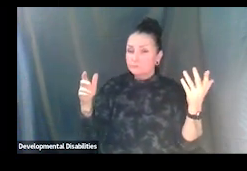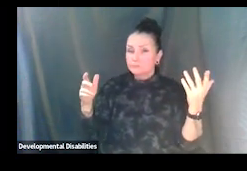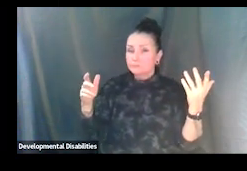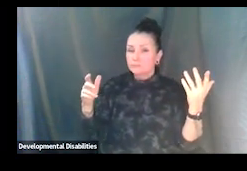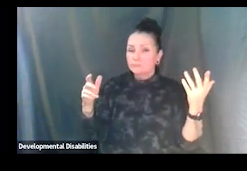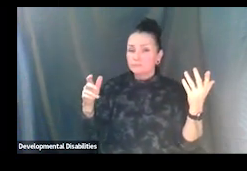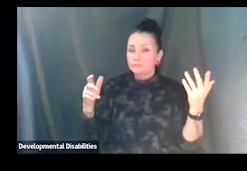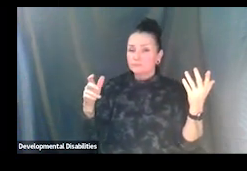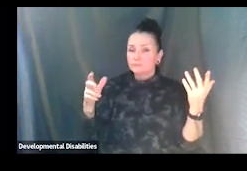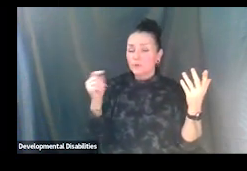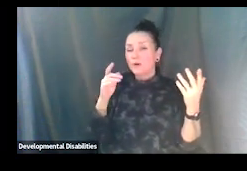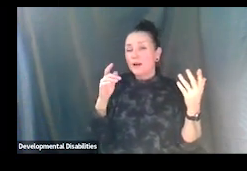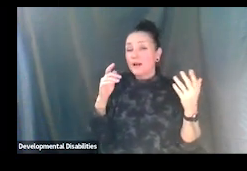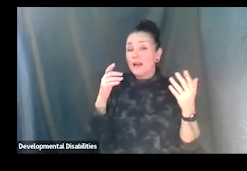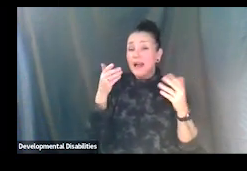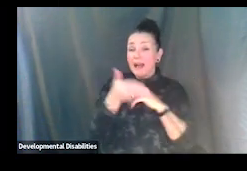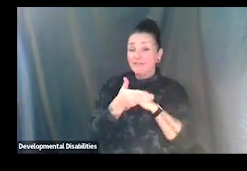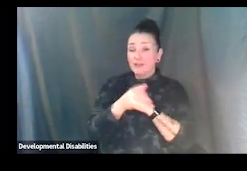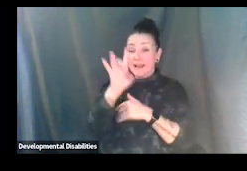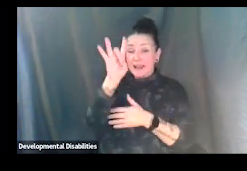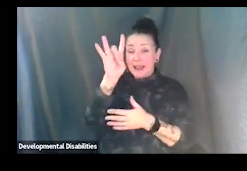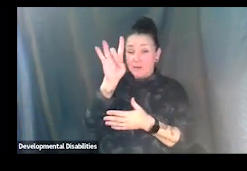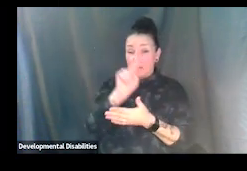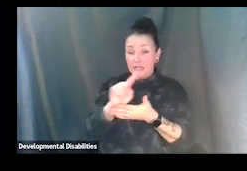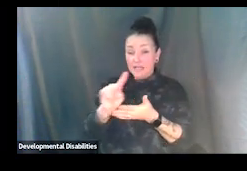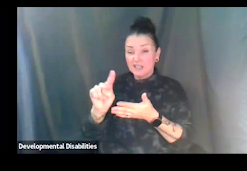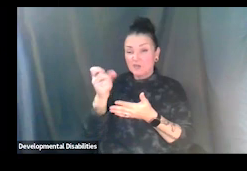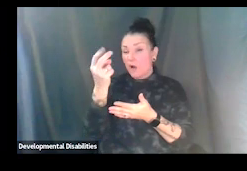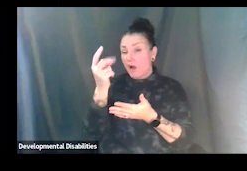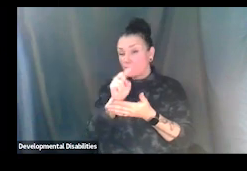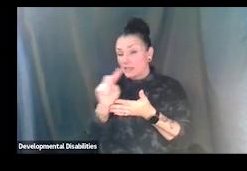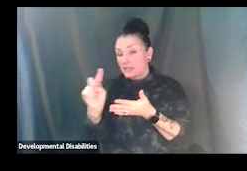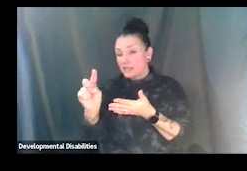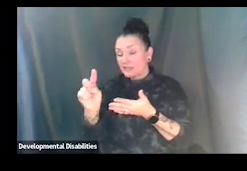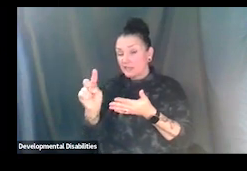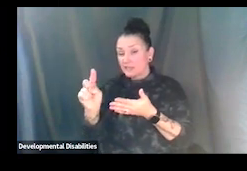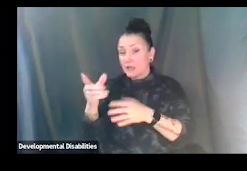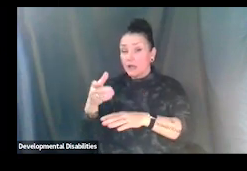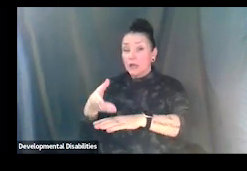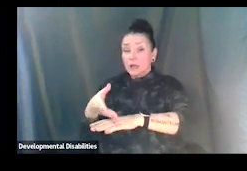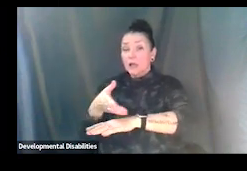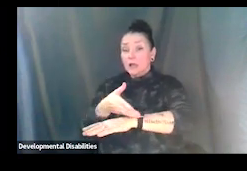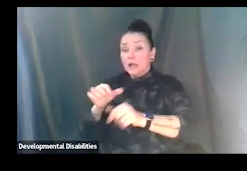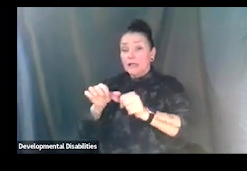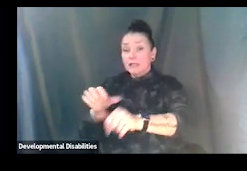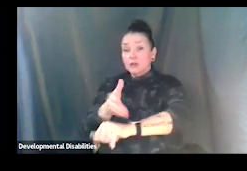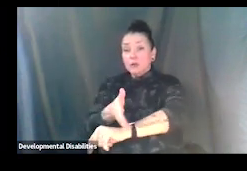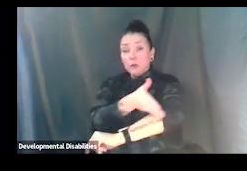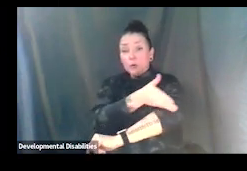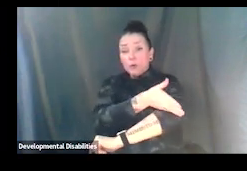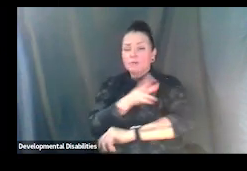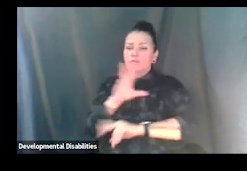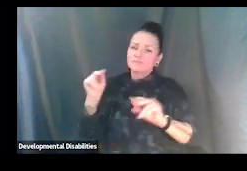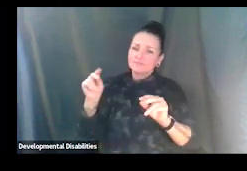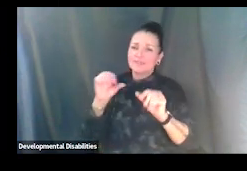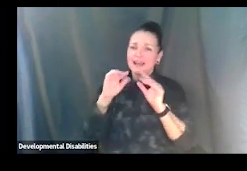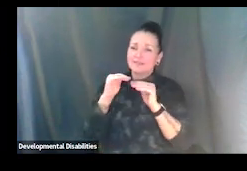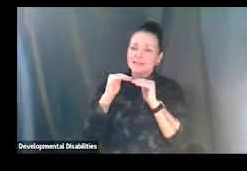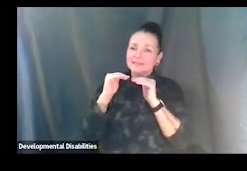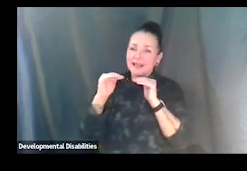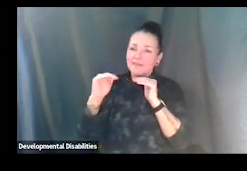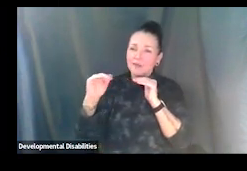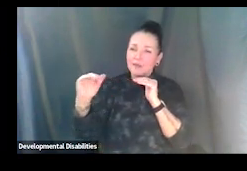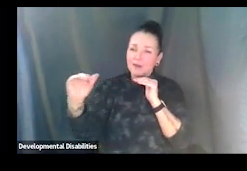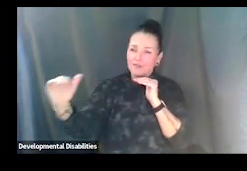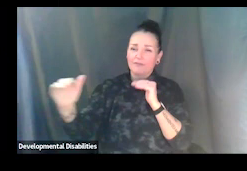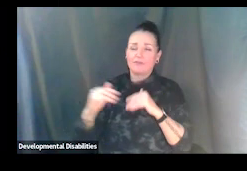improvement after 8 or 12 weeks, but the improvements that they had seen continued. And so 2 other